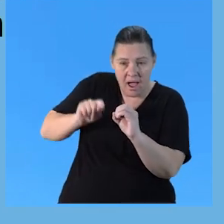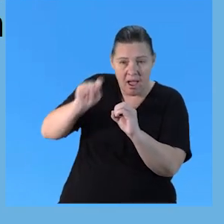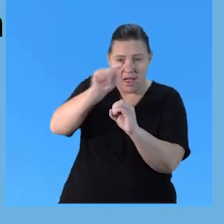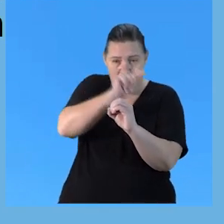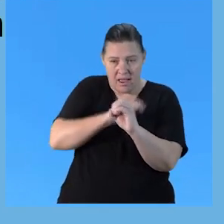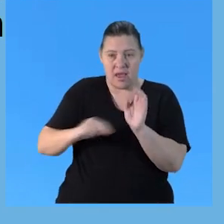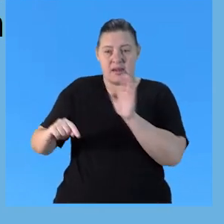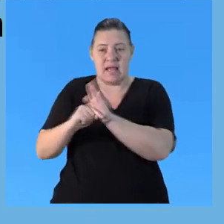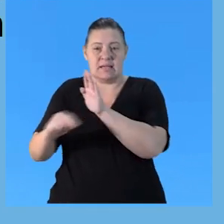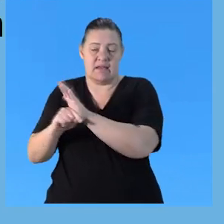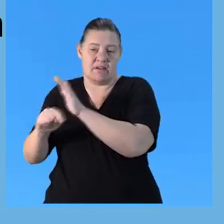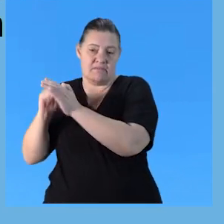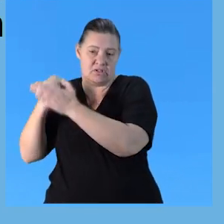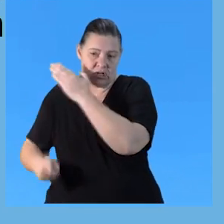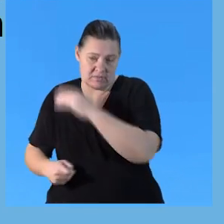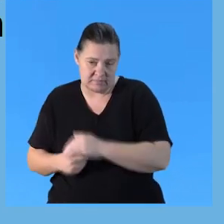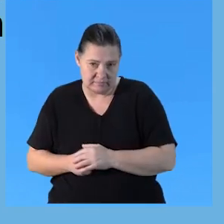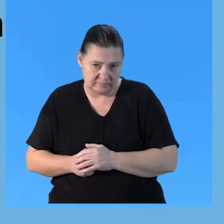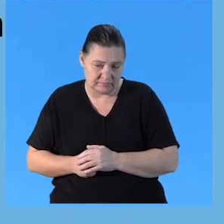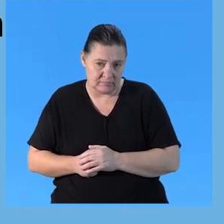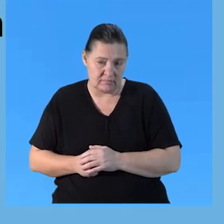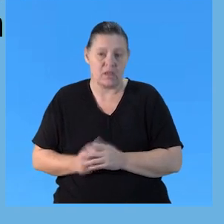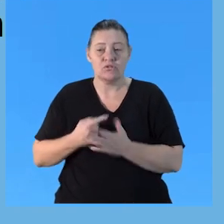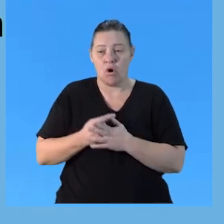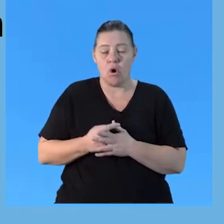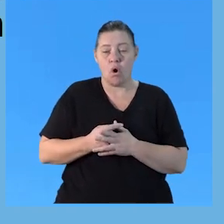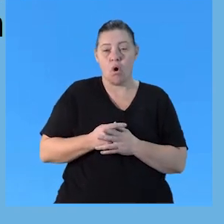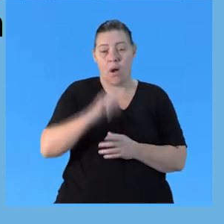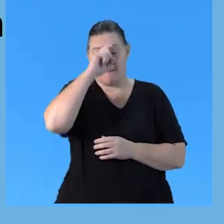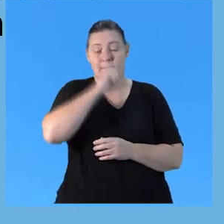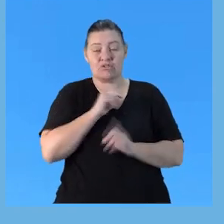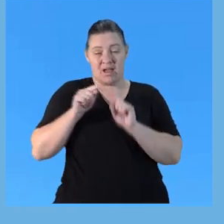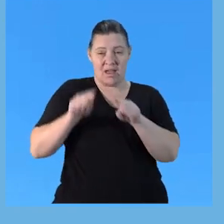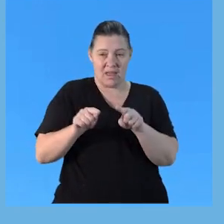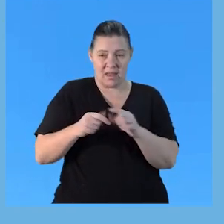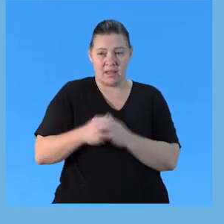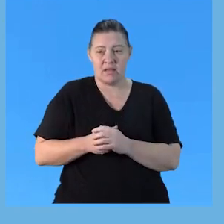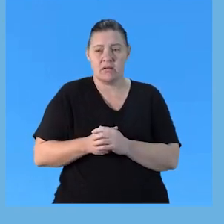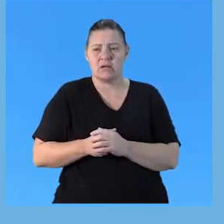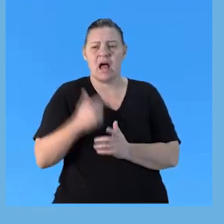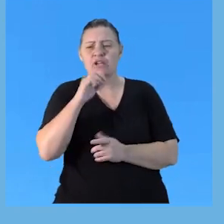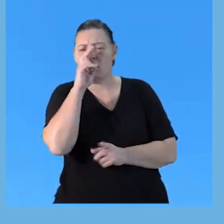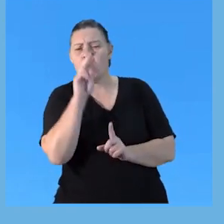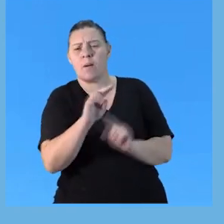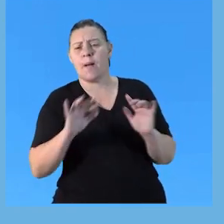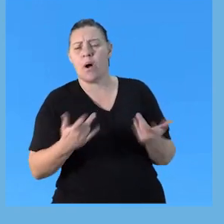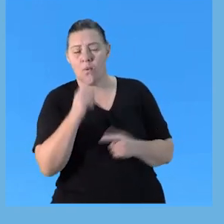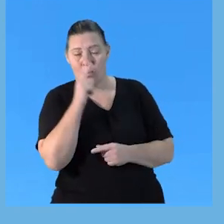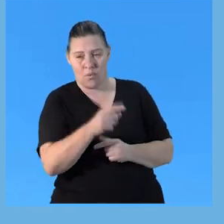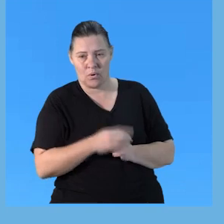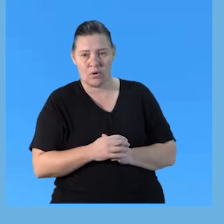that our circuit is a closed circuit. So now, moving on to the next one. Same